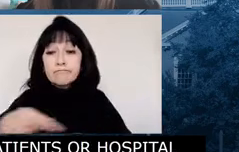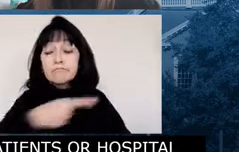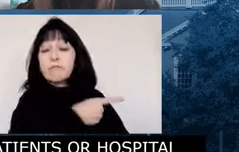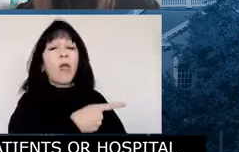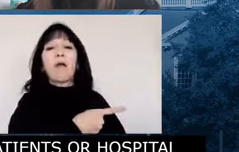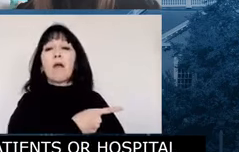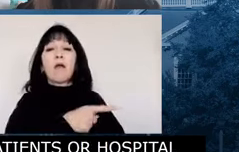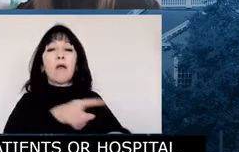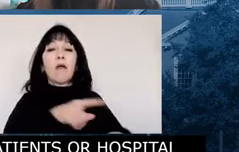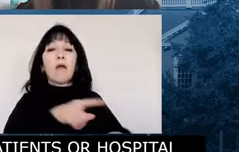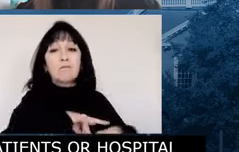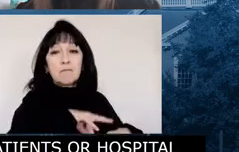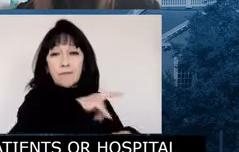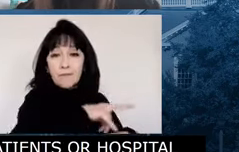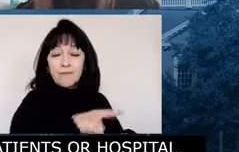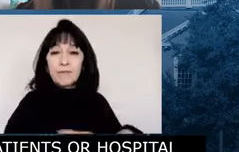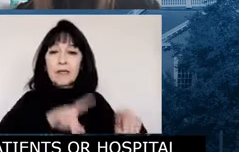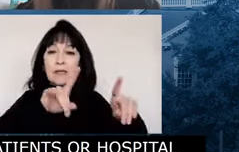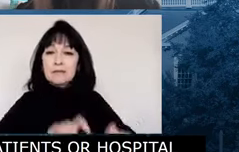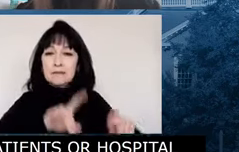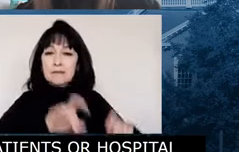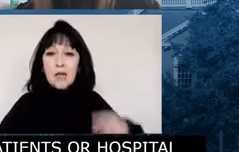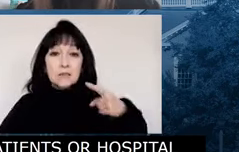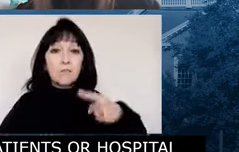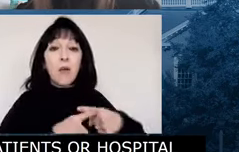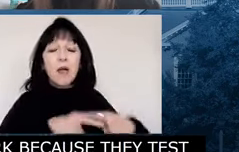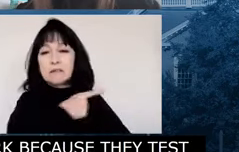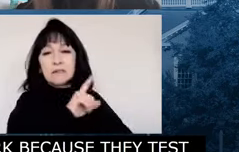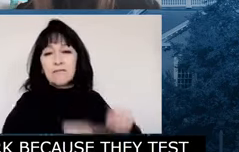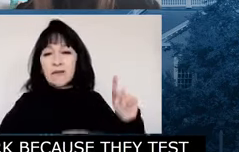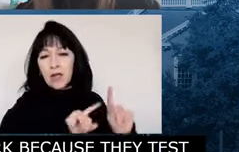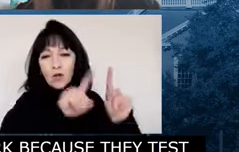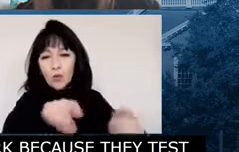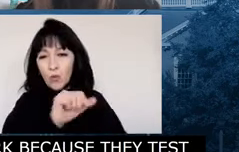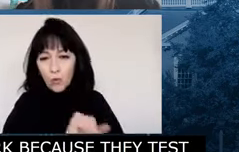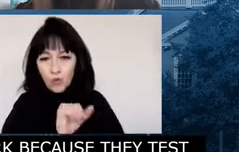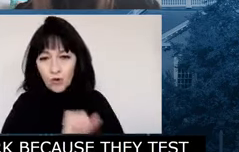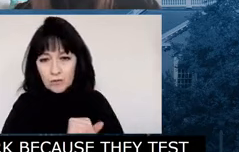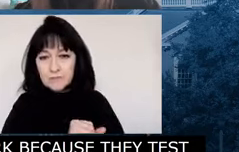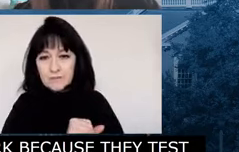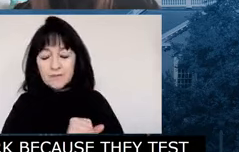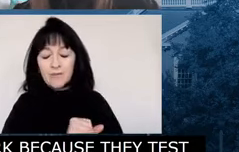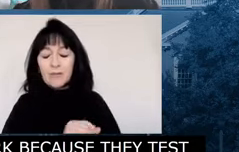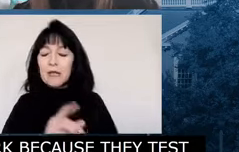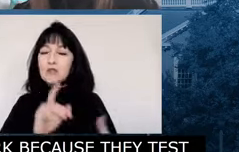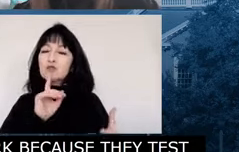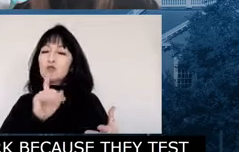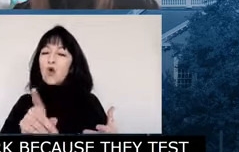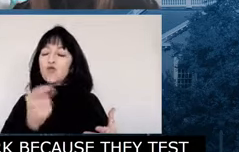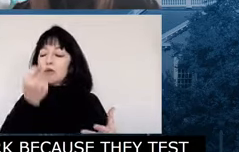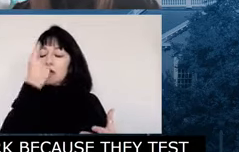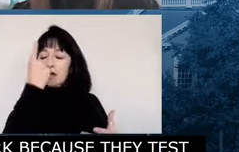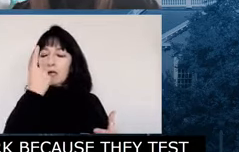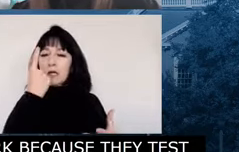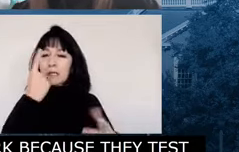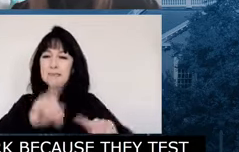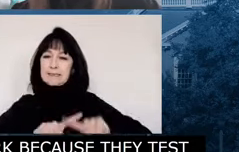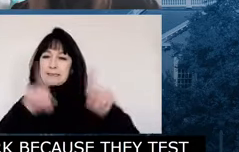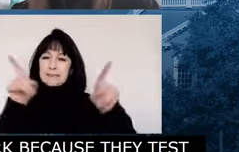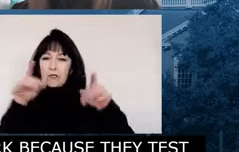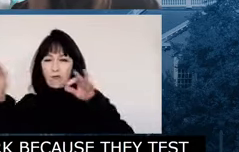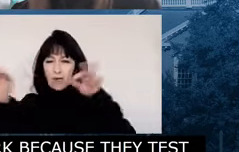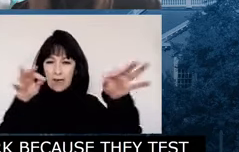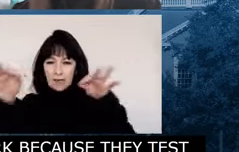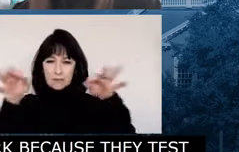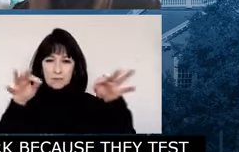the effect is the same. It does give a different context to what's actually happening there. Dr. Rattay, any other